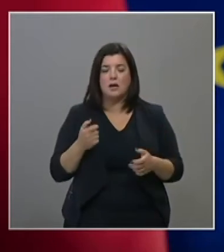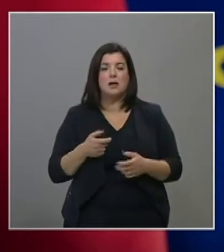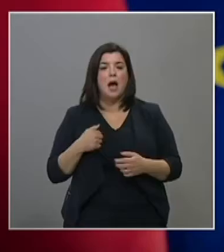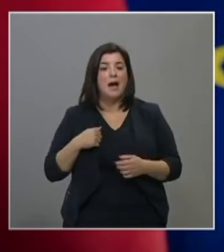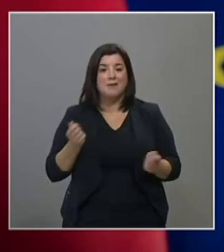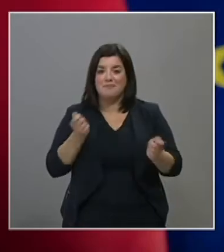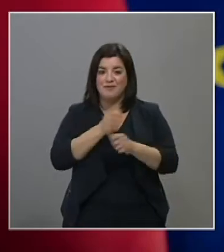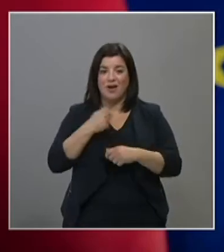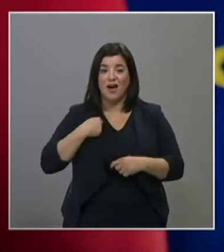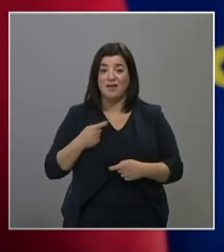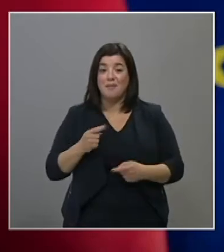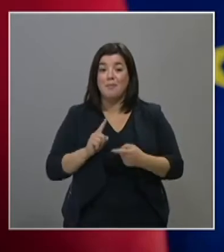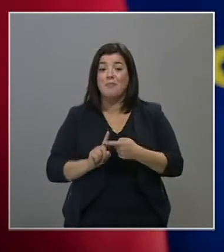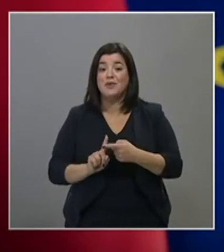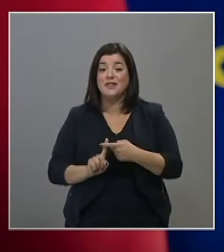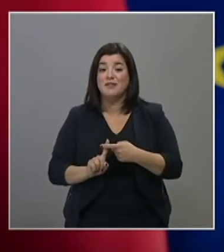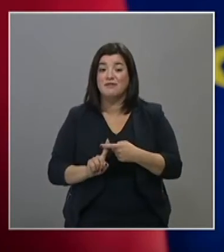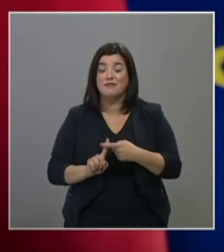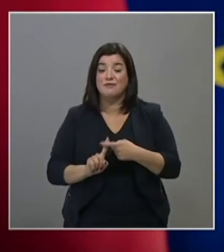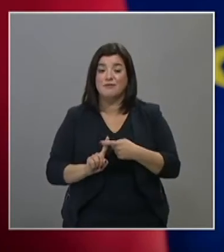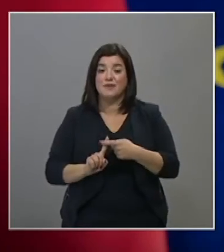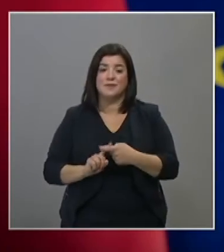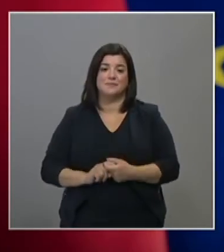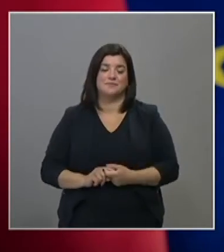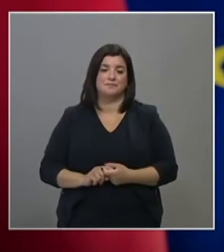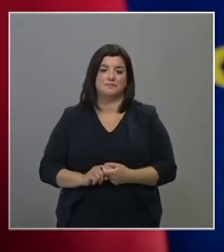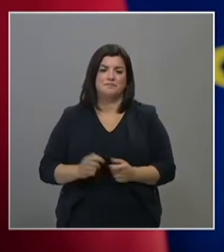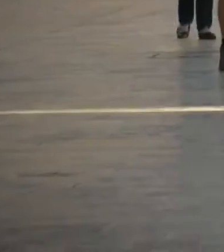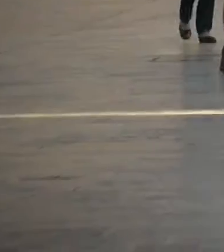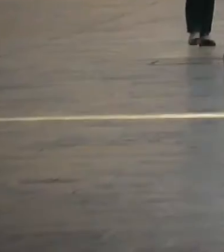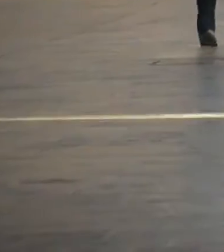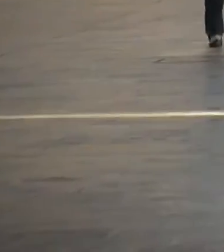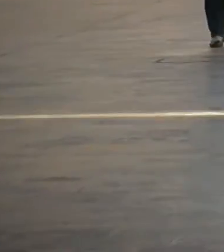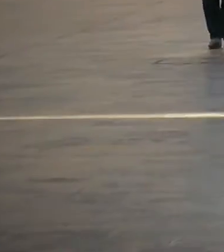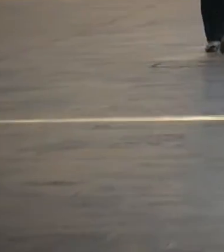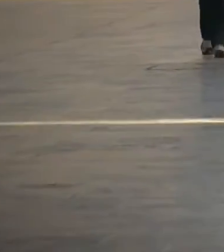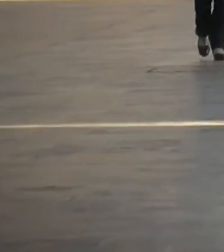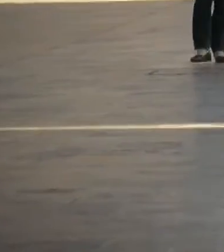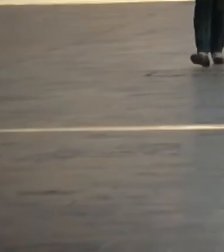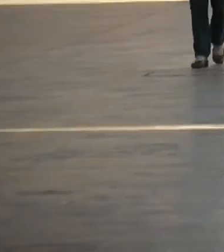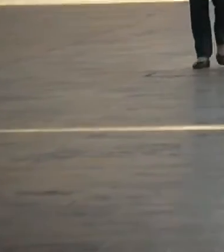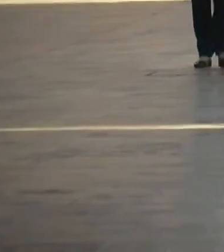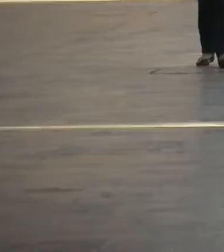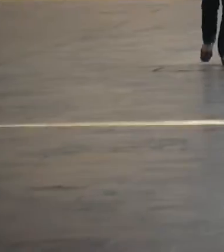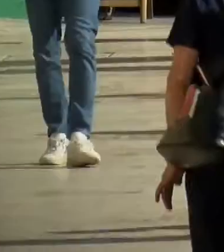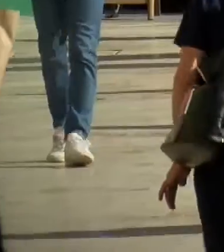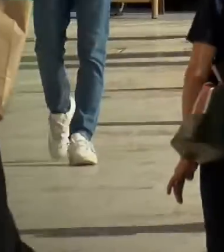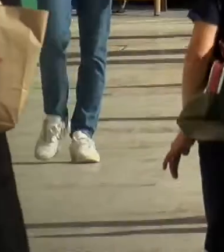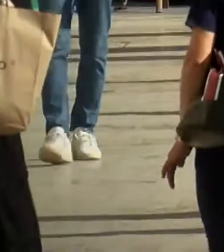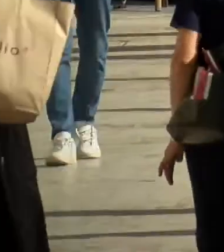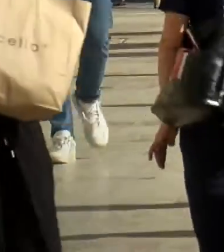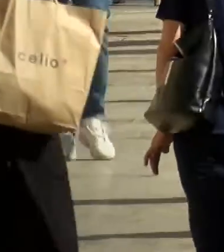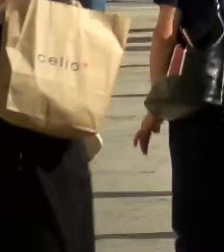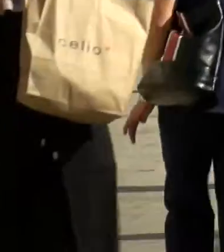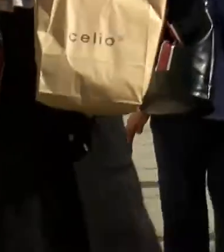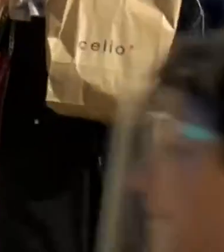fil-messaġġ tal-Milied. Dr. Abela sostna li flimkien għexna l-aktar żmien ibes li għadda minnu il-pajjiż fi żgur mit-tieni gwerra dinjija